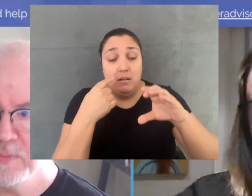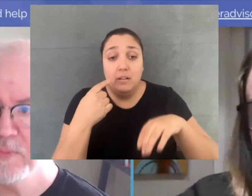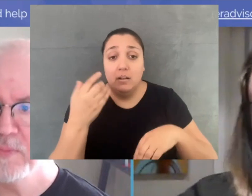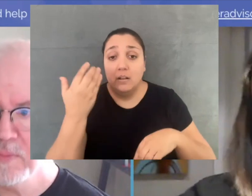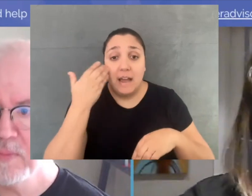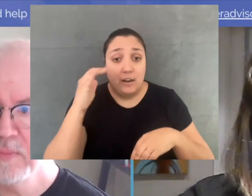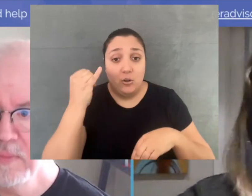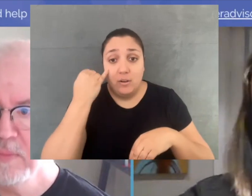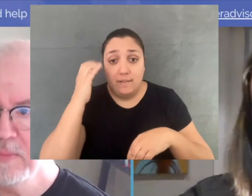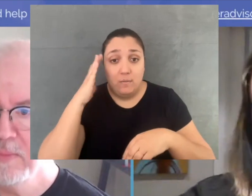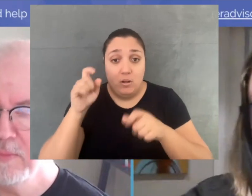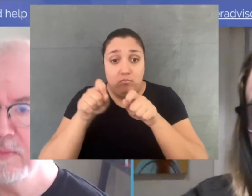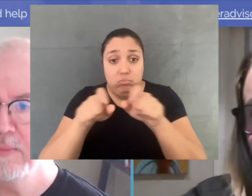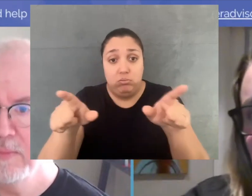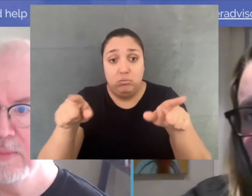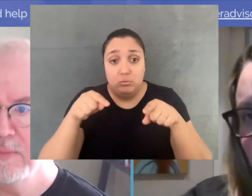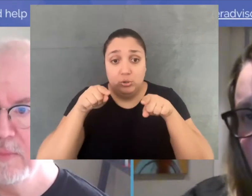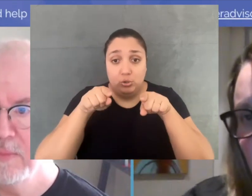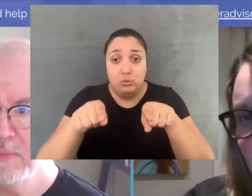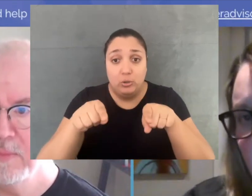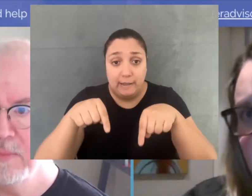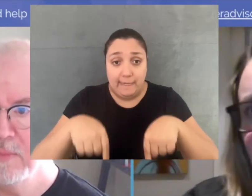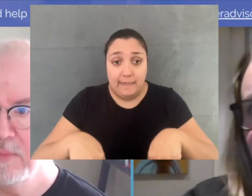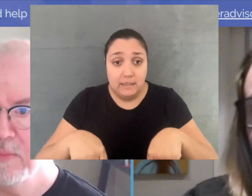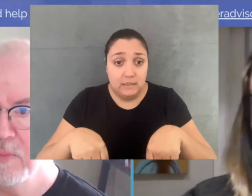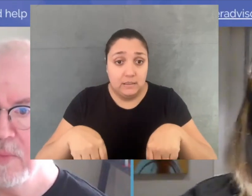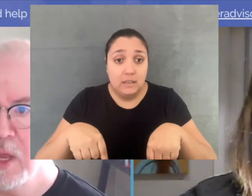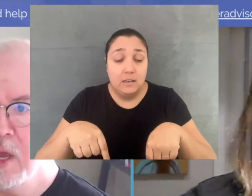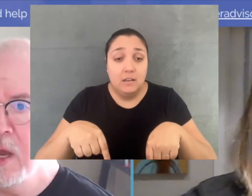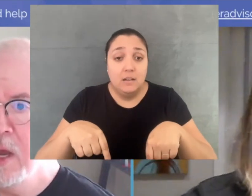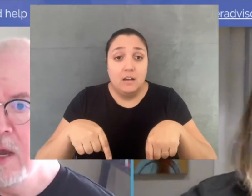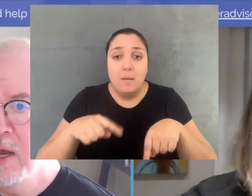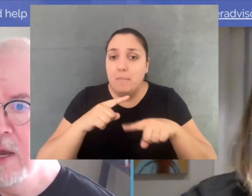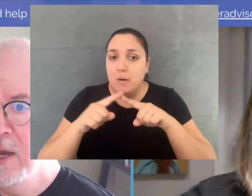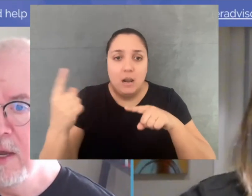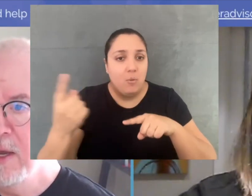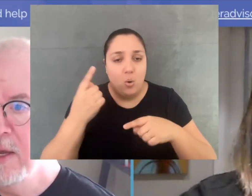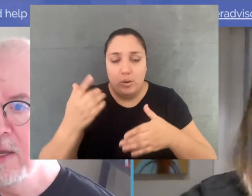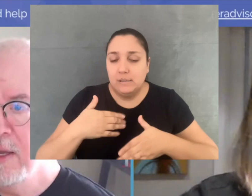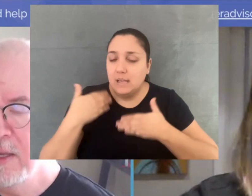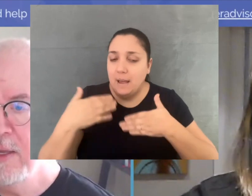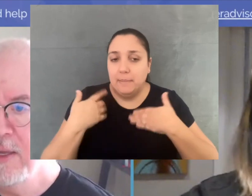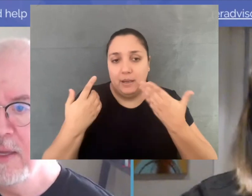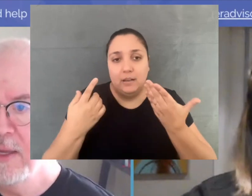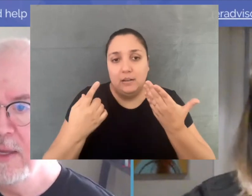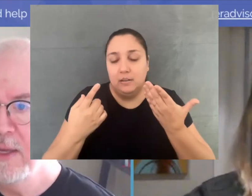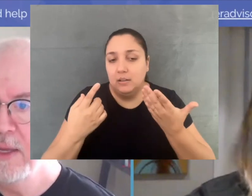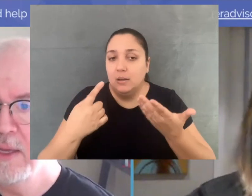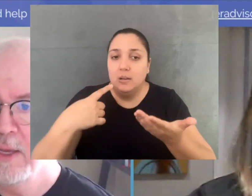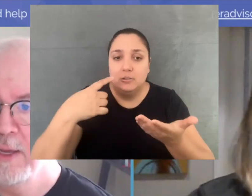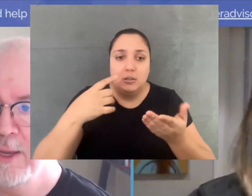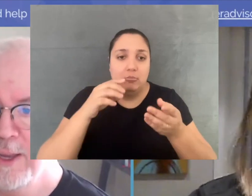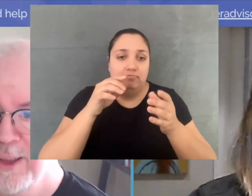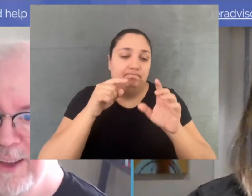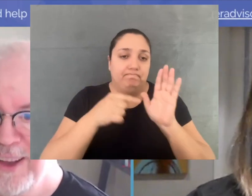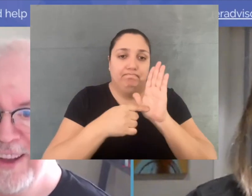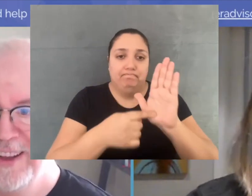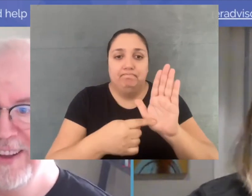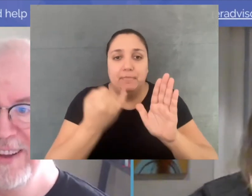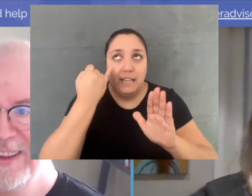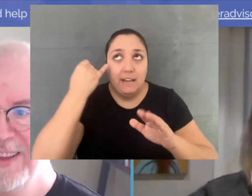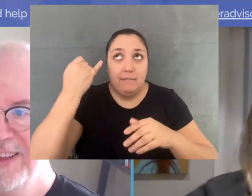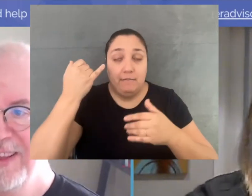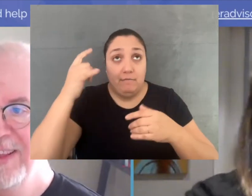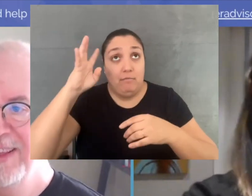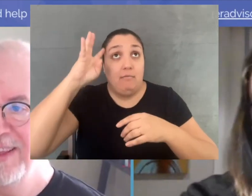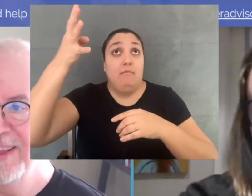So send me an email. I don't know if we're going to distribute my email at any point in this, but I'm always happy to point people in the right direction. Even if I